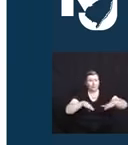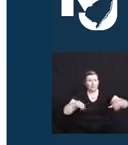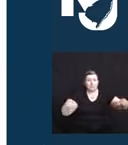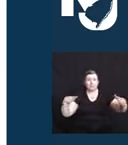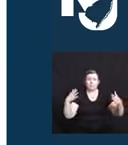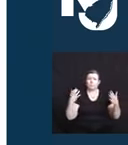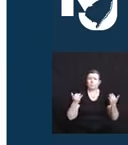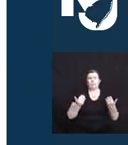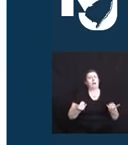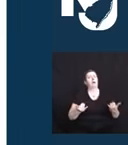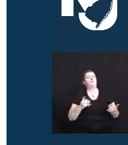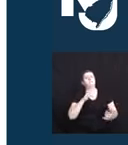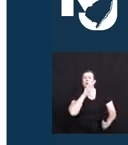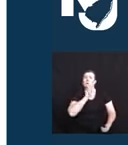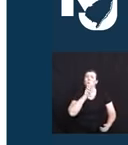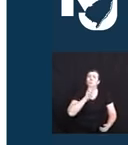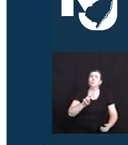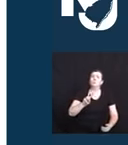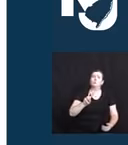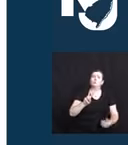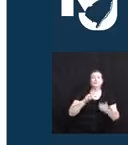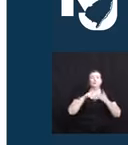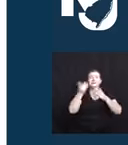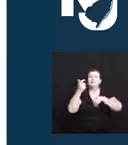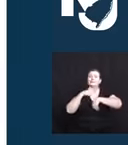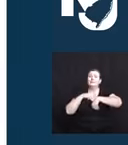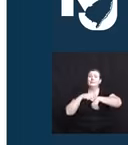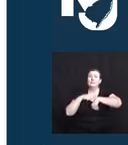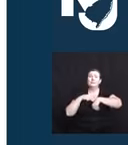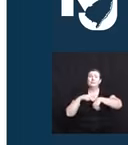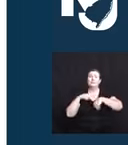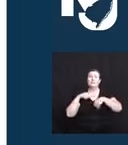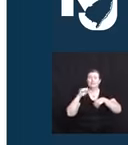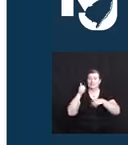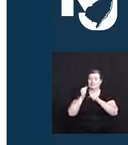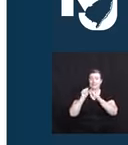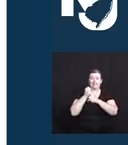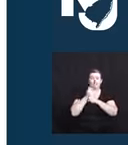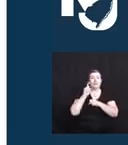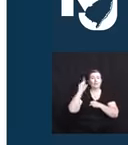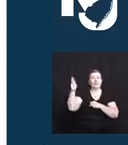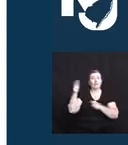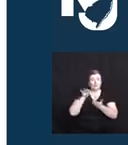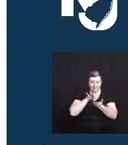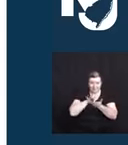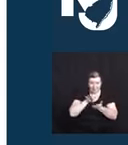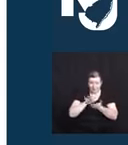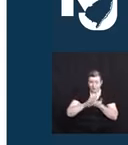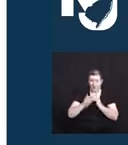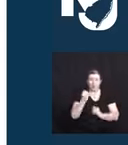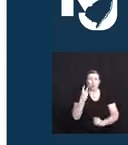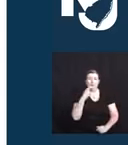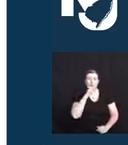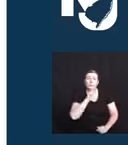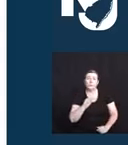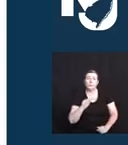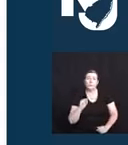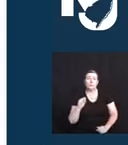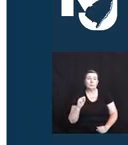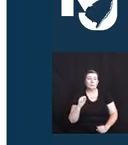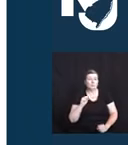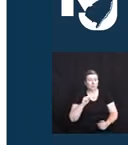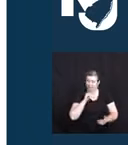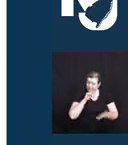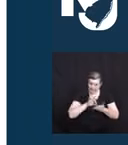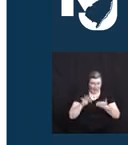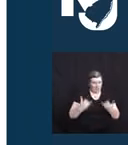rolls around. And if that child is not counted, they will be put at a disadvantage because vital federal education aid